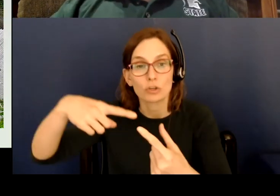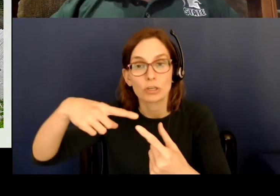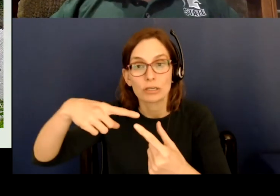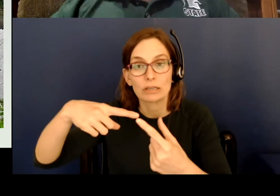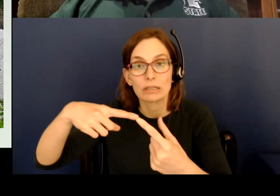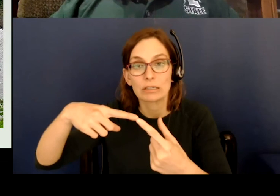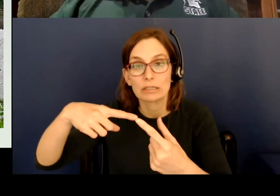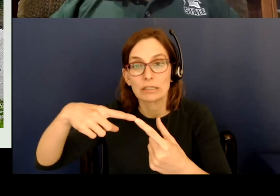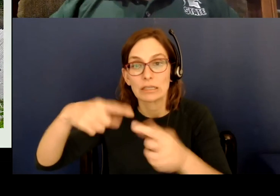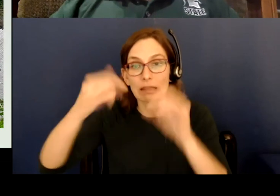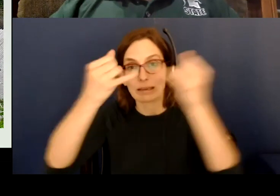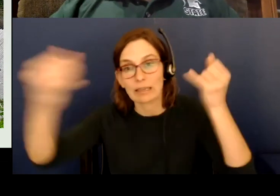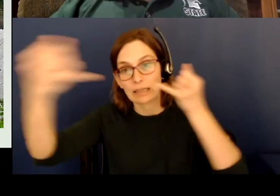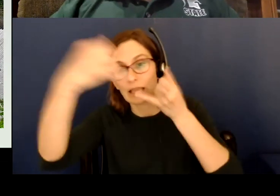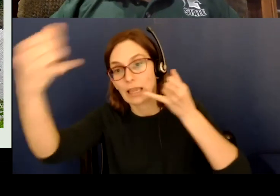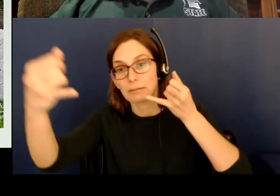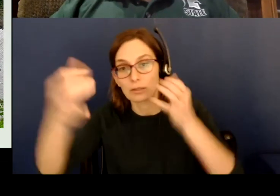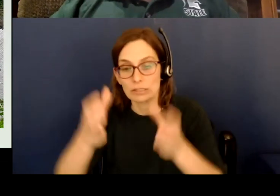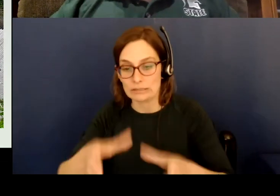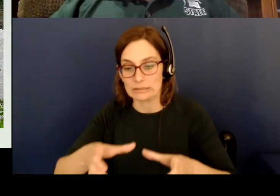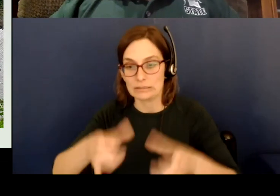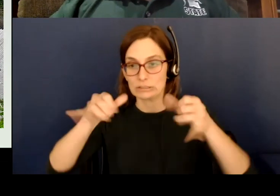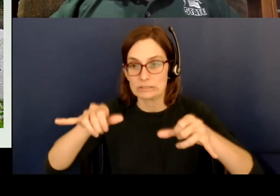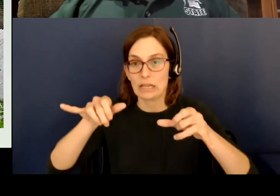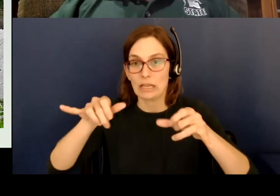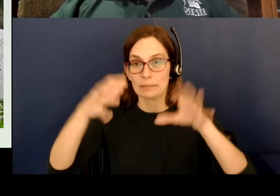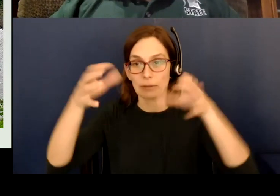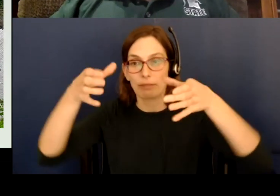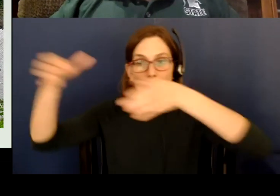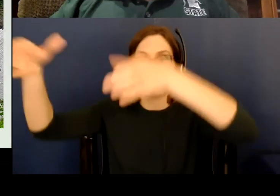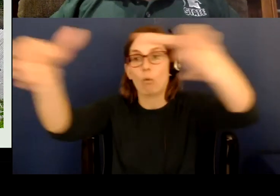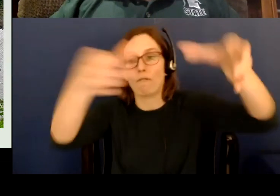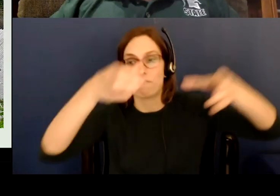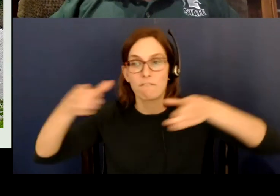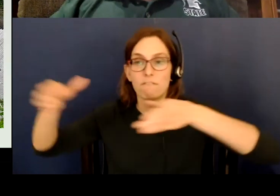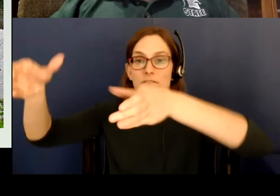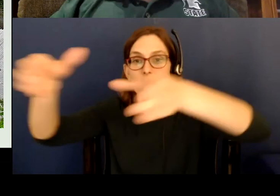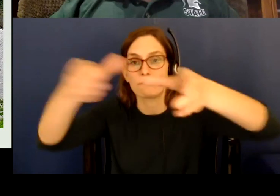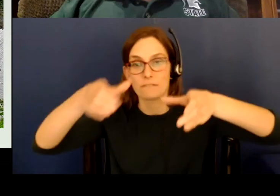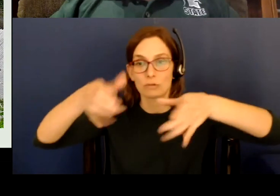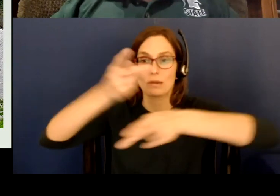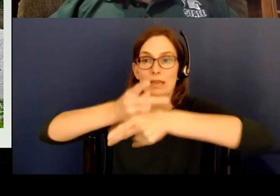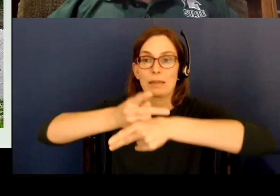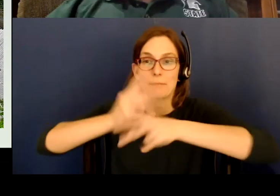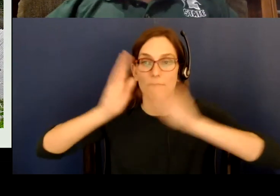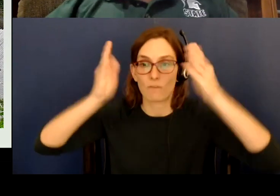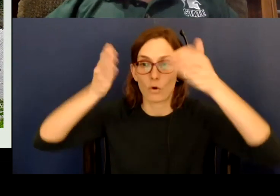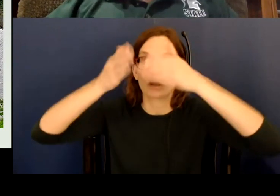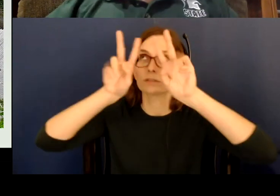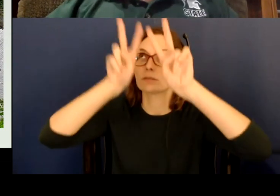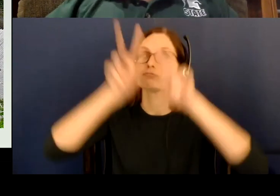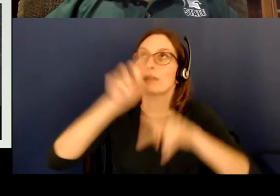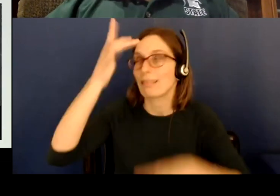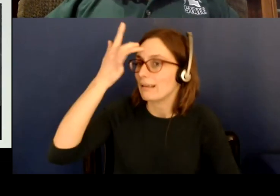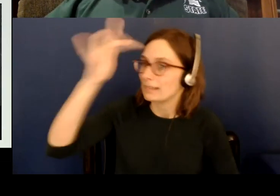of moving the dish stays put. And as the Earth turns, they move the instruments to stay in focus. Really clever